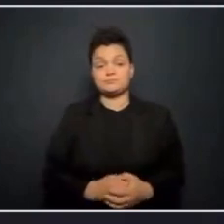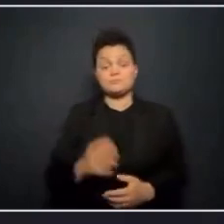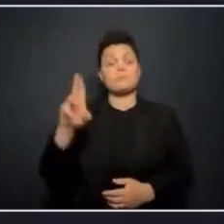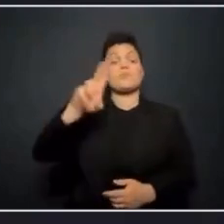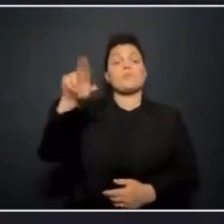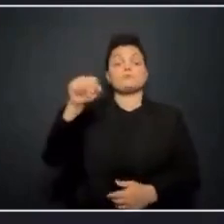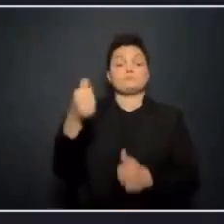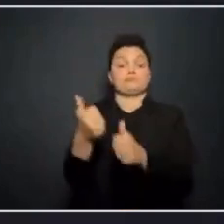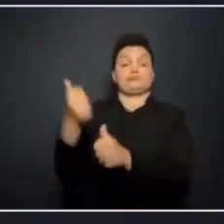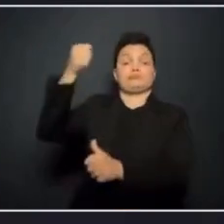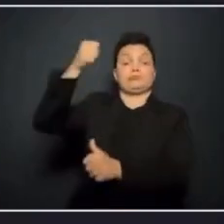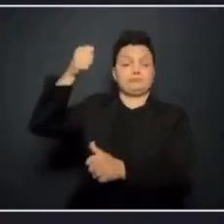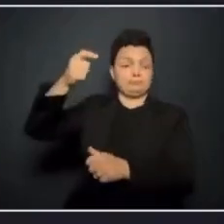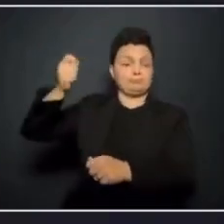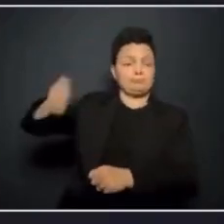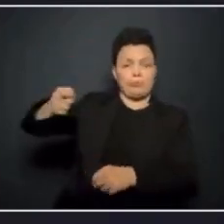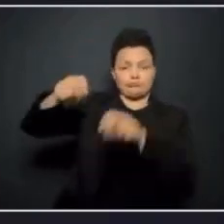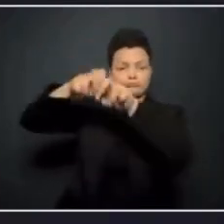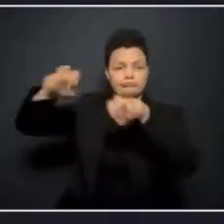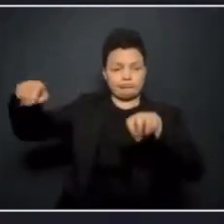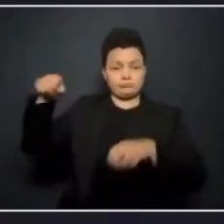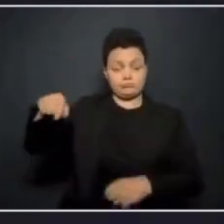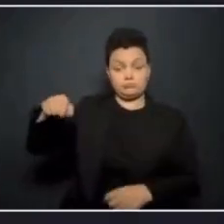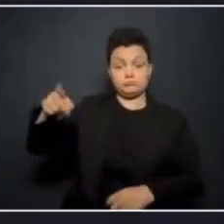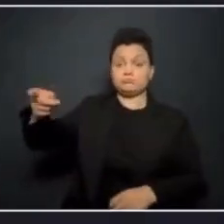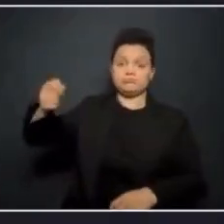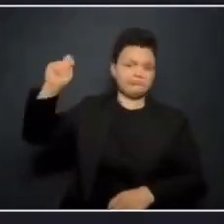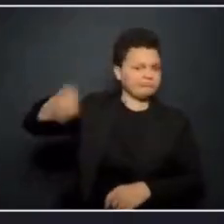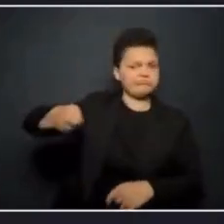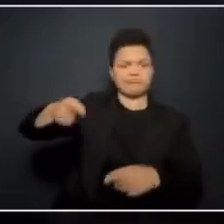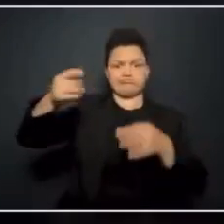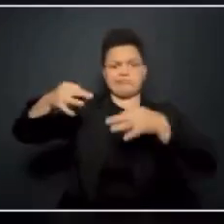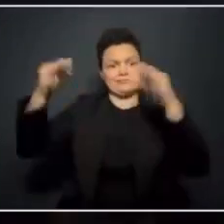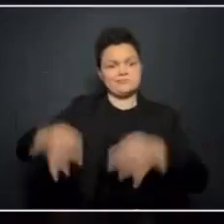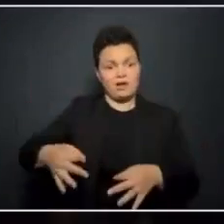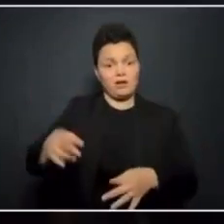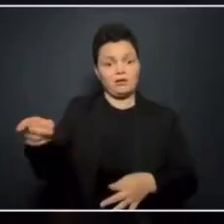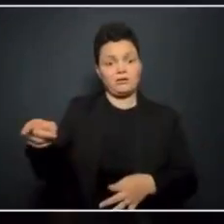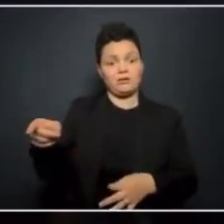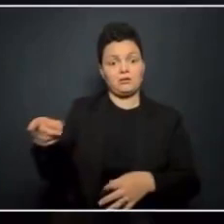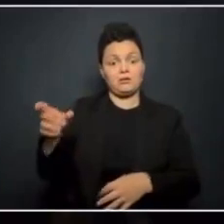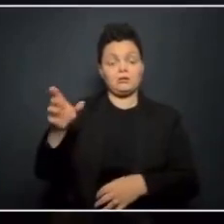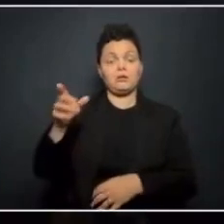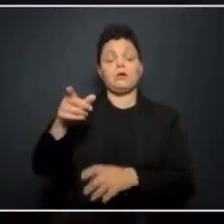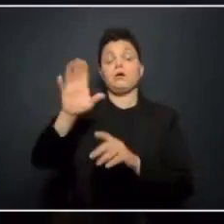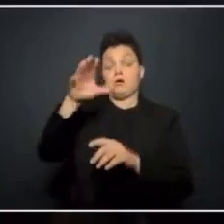essentially told this individual who has been convicted of 34 felonies